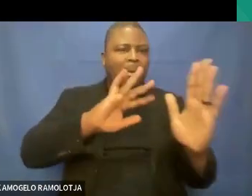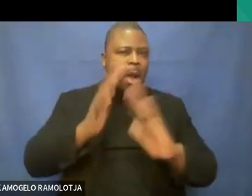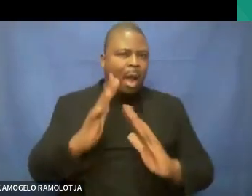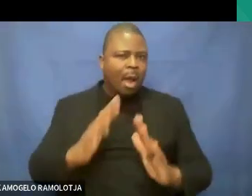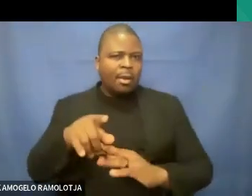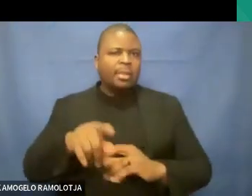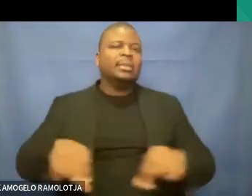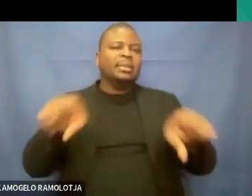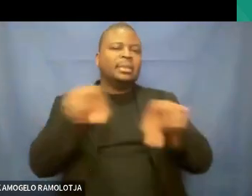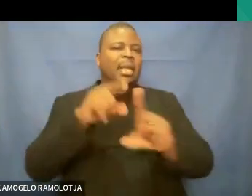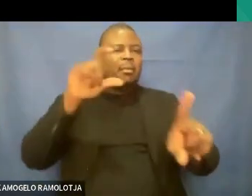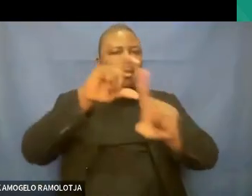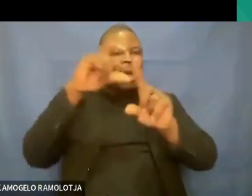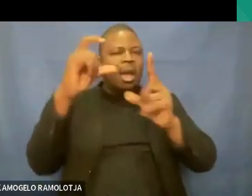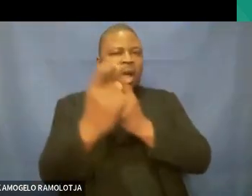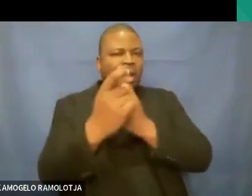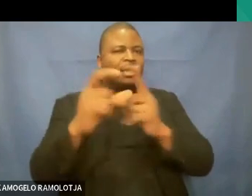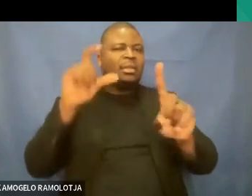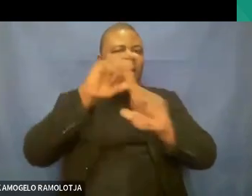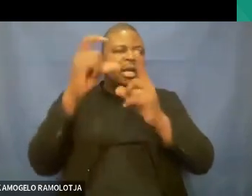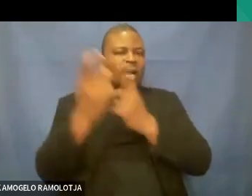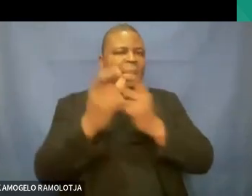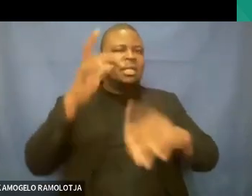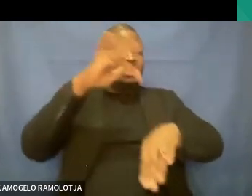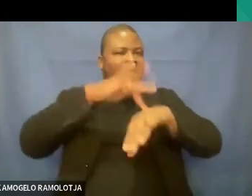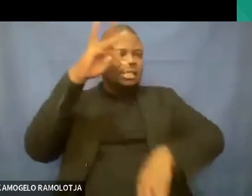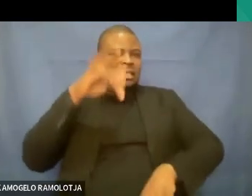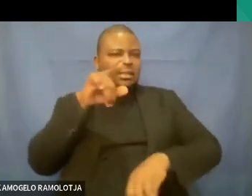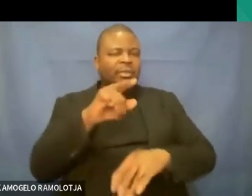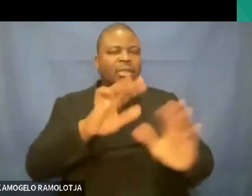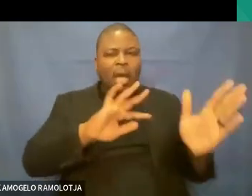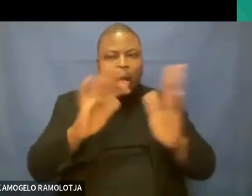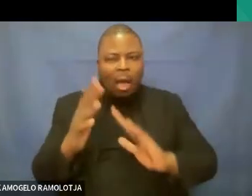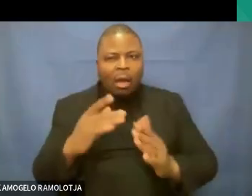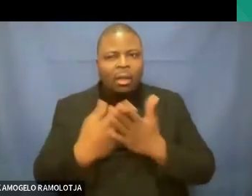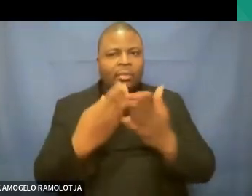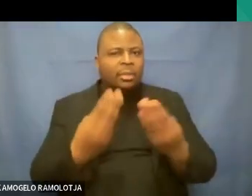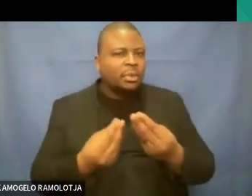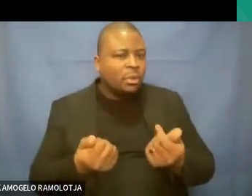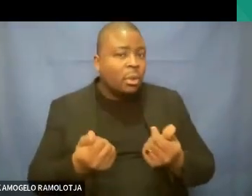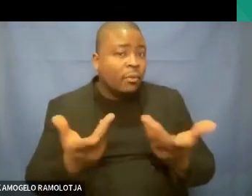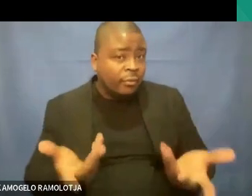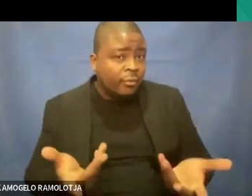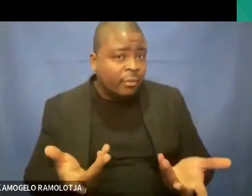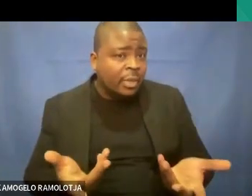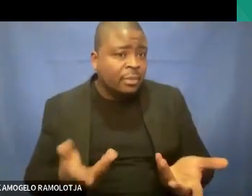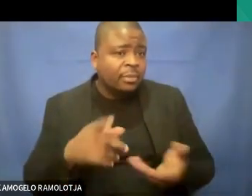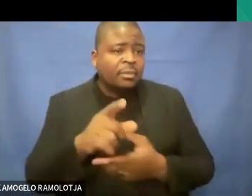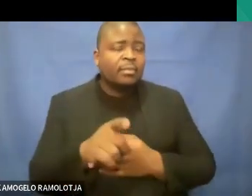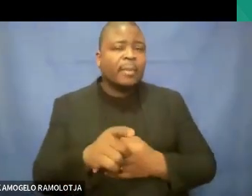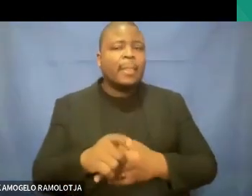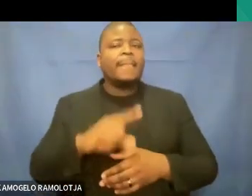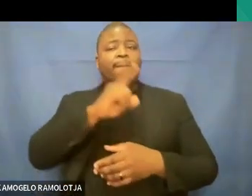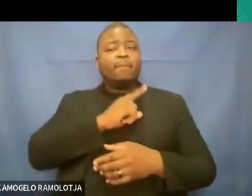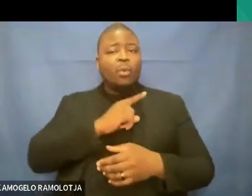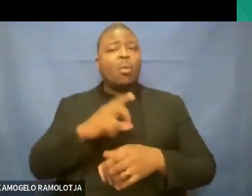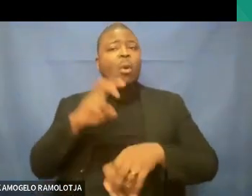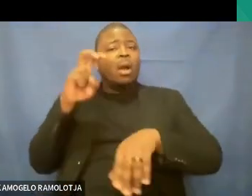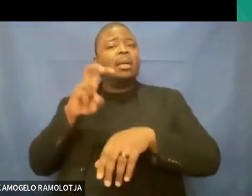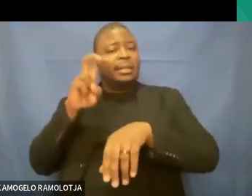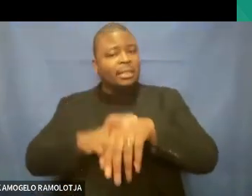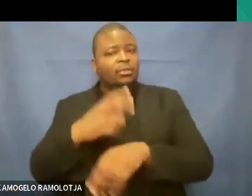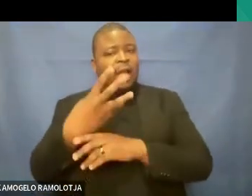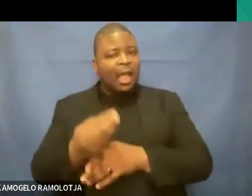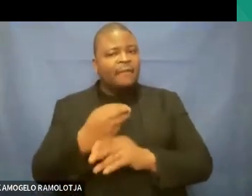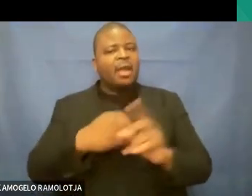cultural sensitivity for these programs, for them to be able to have some positive results. We need to look at